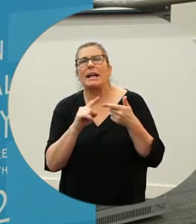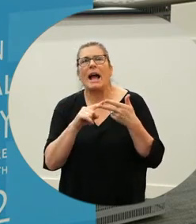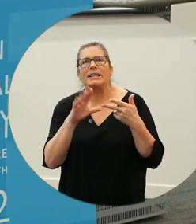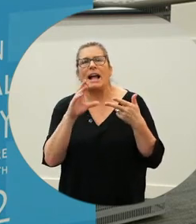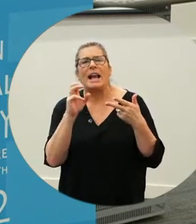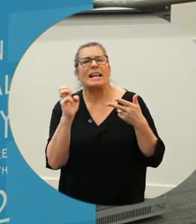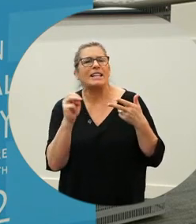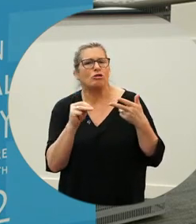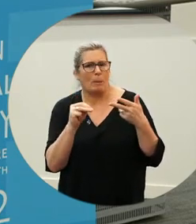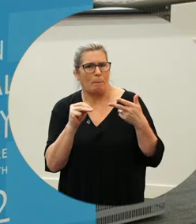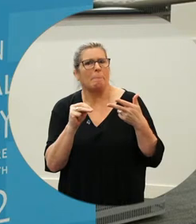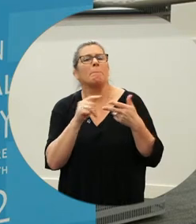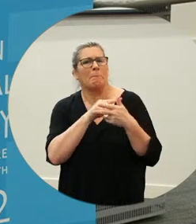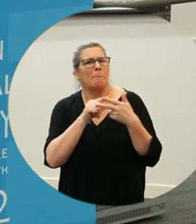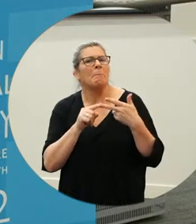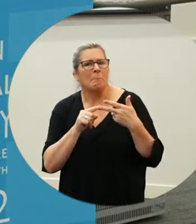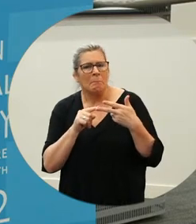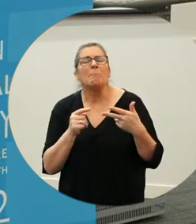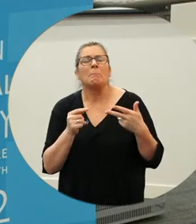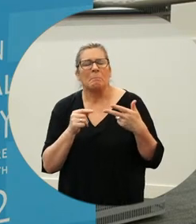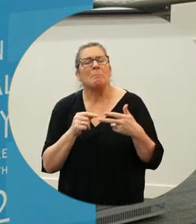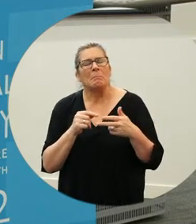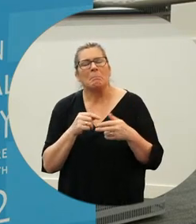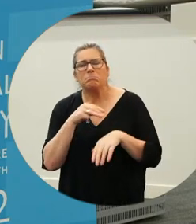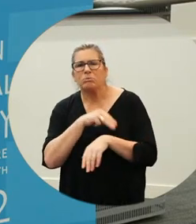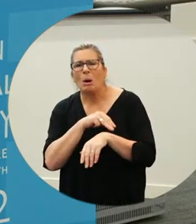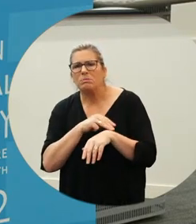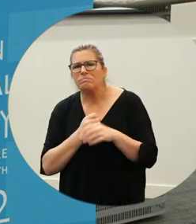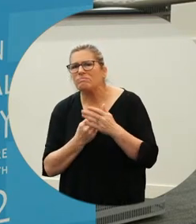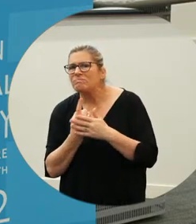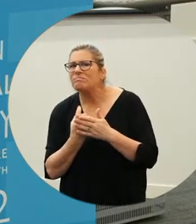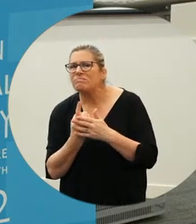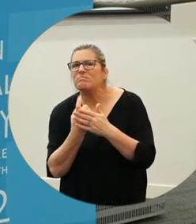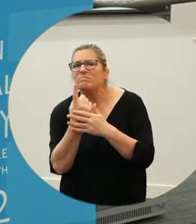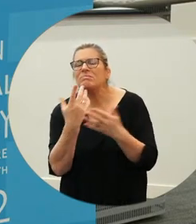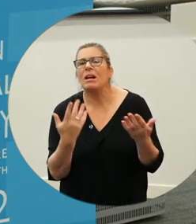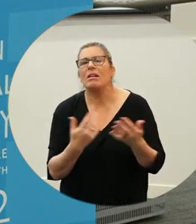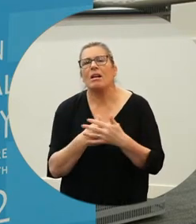Leitrim. And there were a lot of